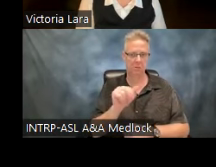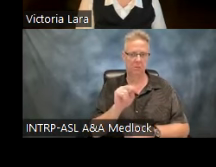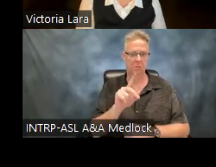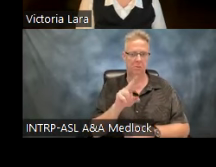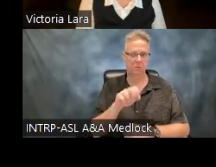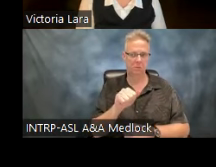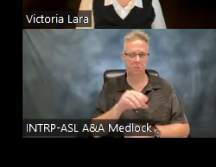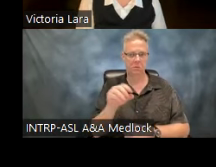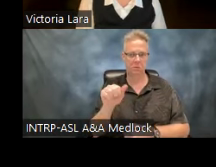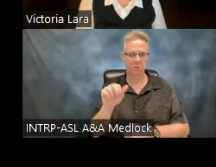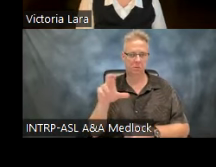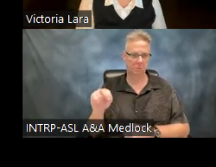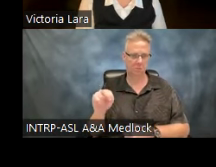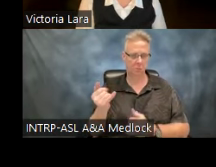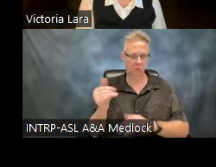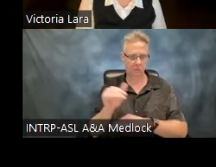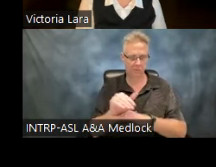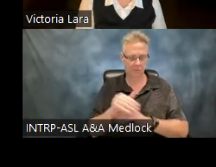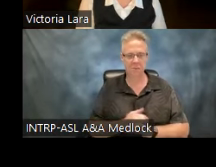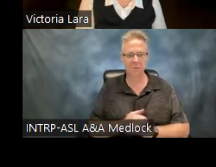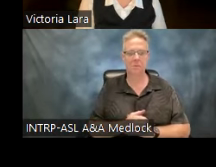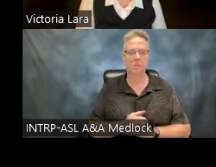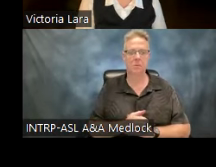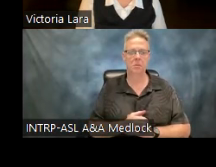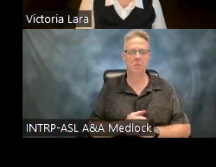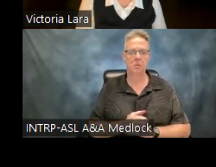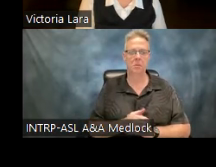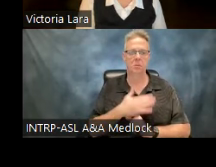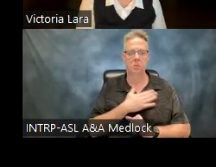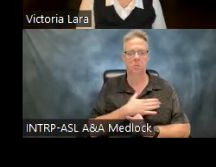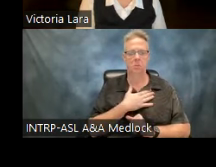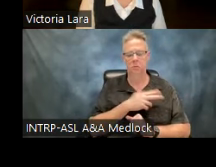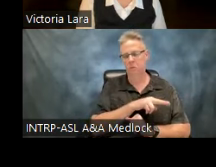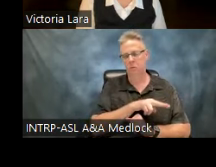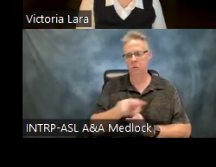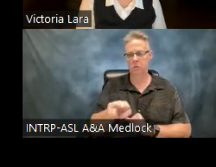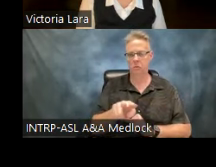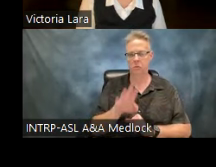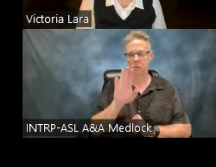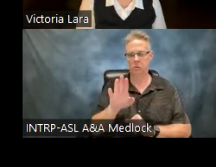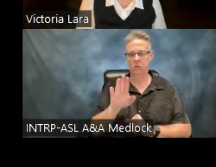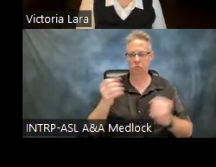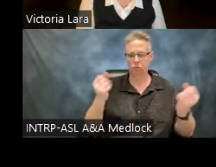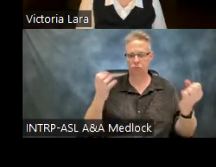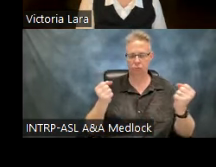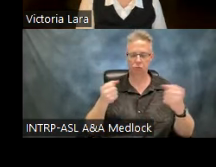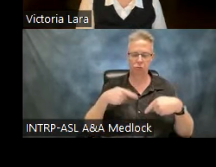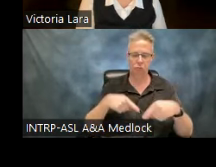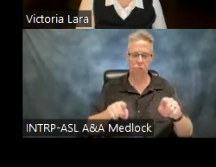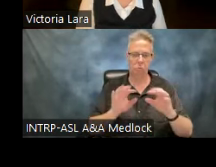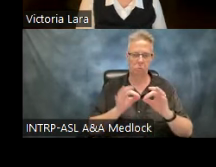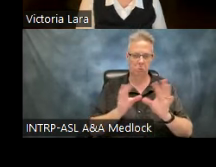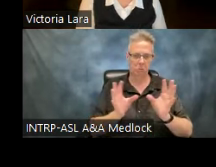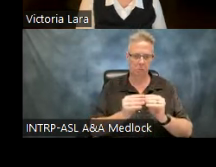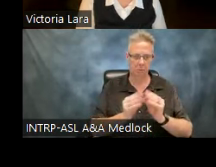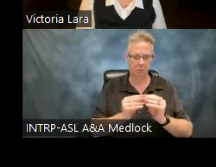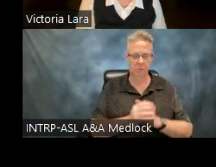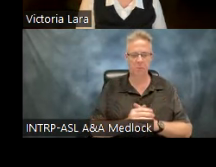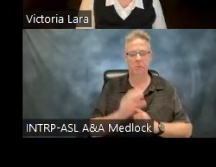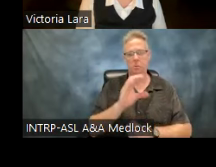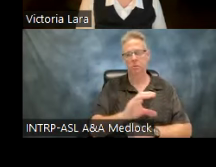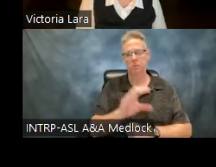and Aaron. Please pin their video feed to see their interpretation throughout the meeting. The closed